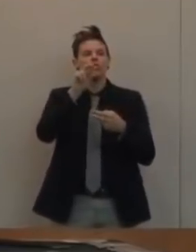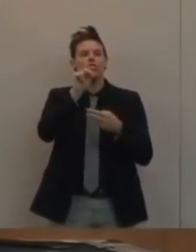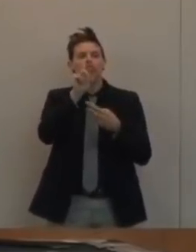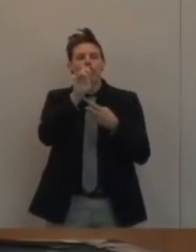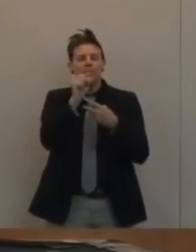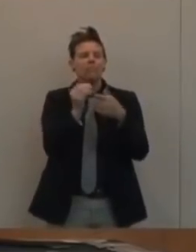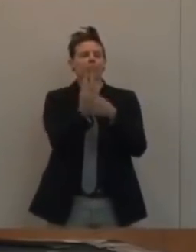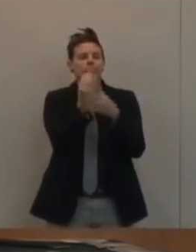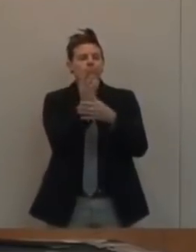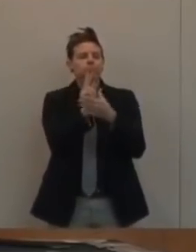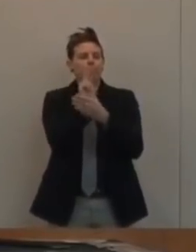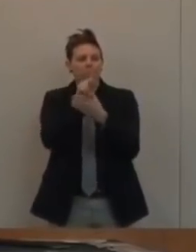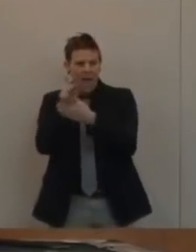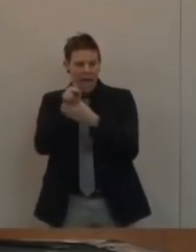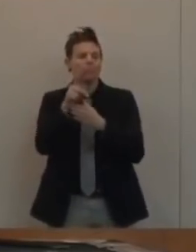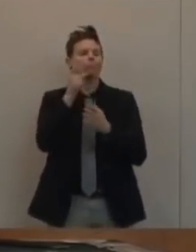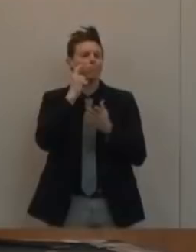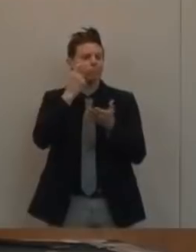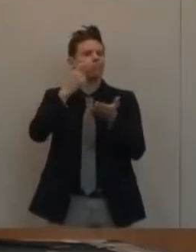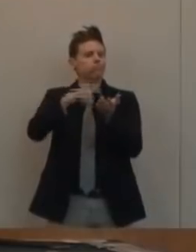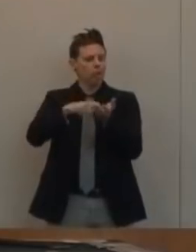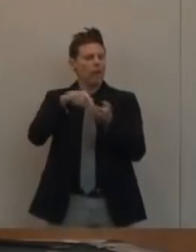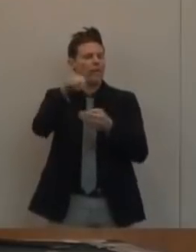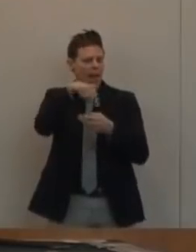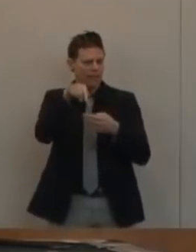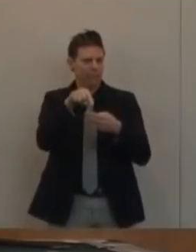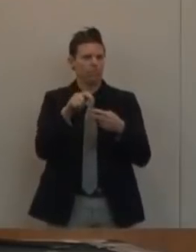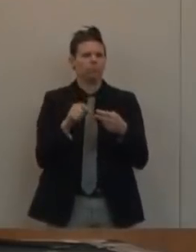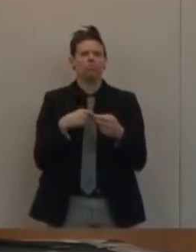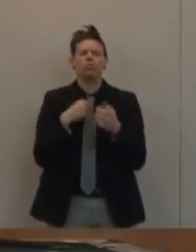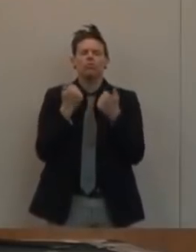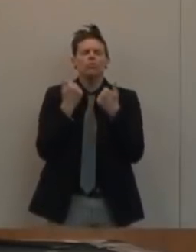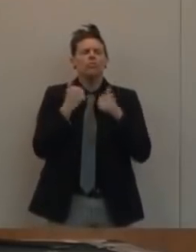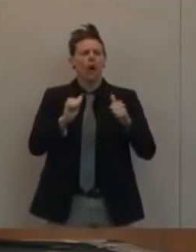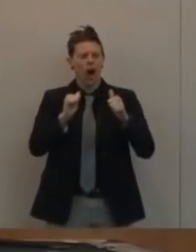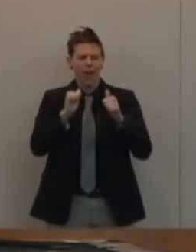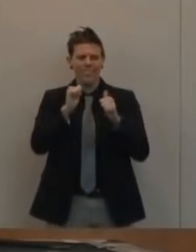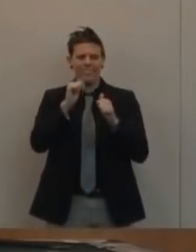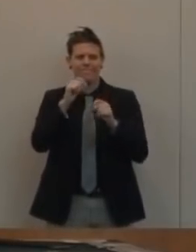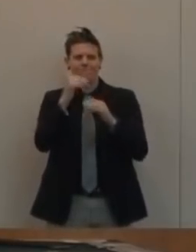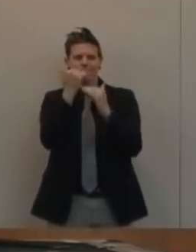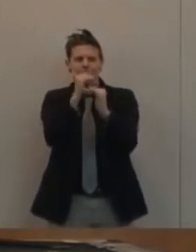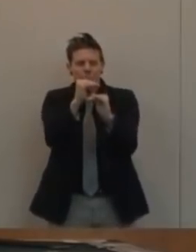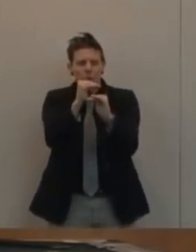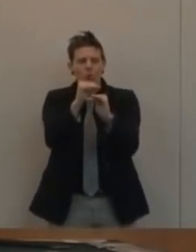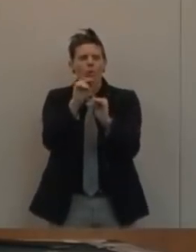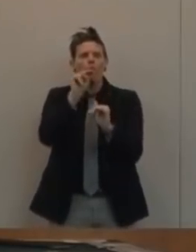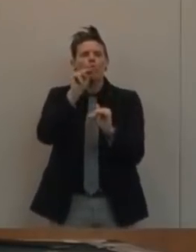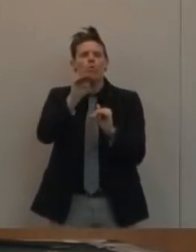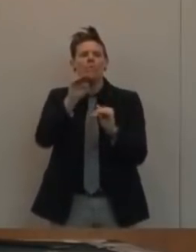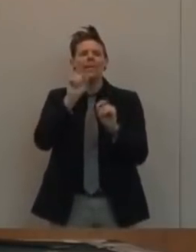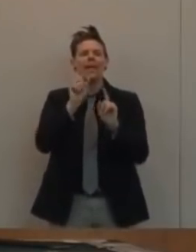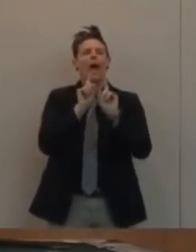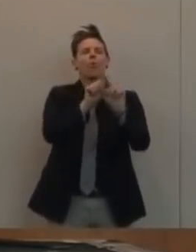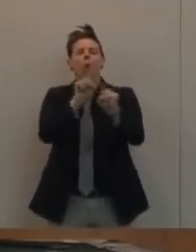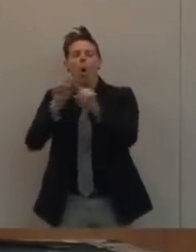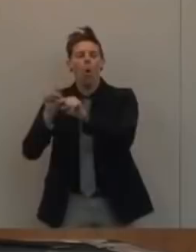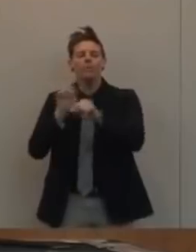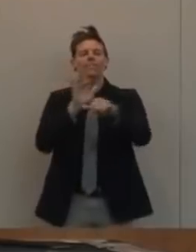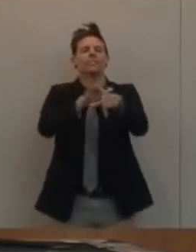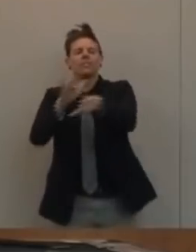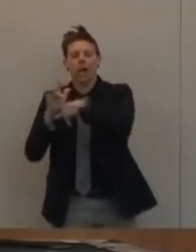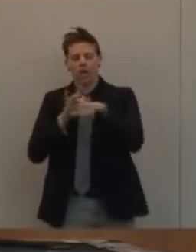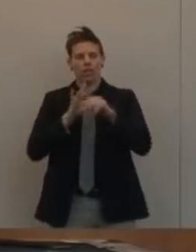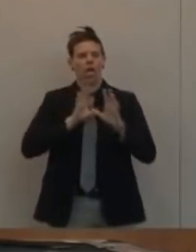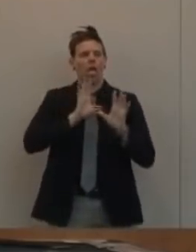And again, we're trying to, restrict where New Mexicans are going. And I am clear it's a hardship on